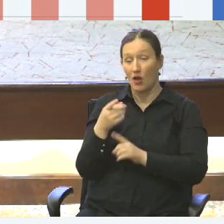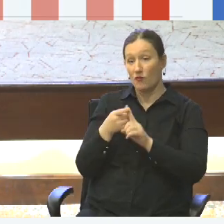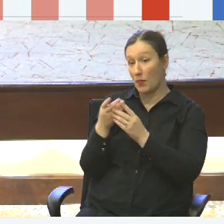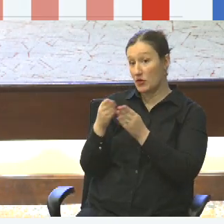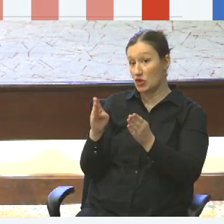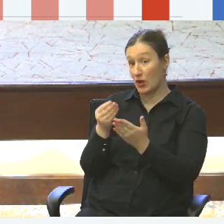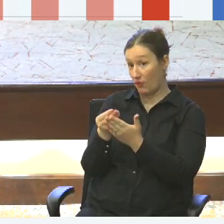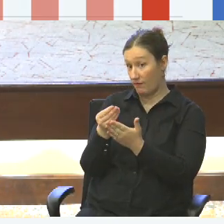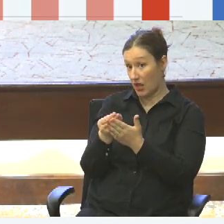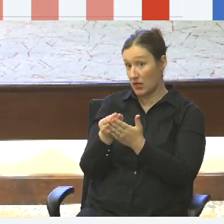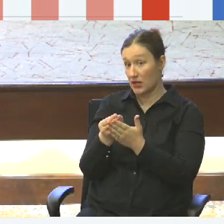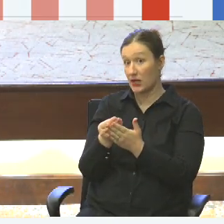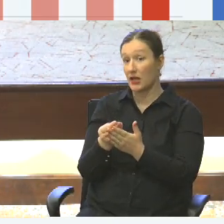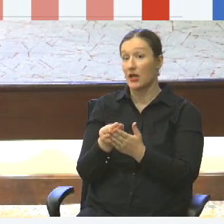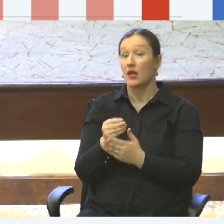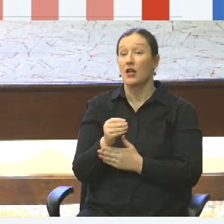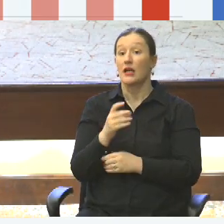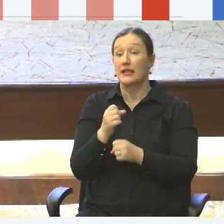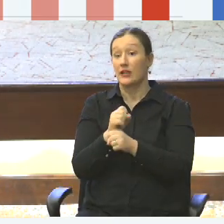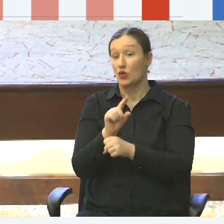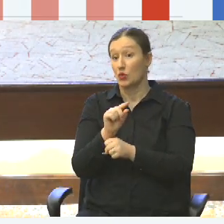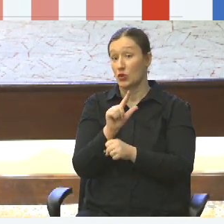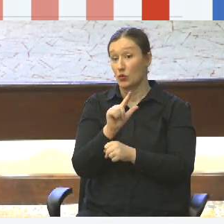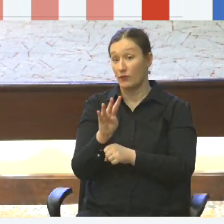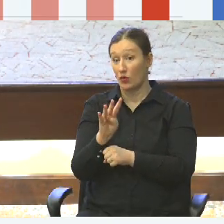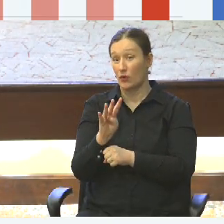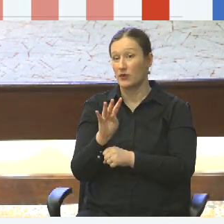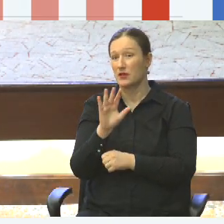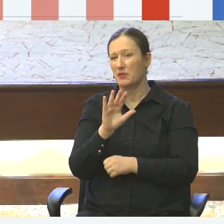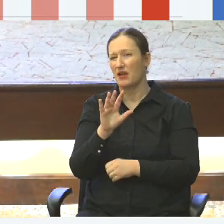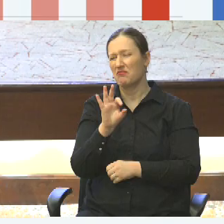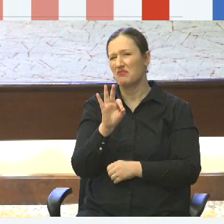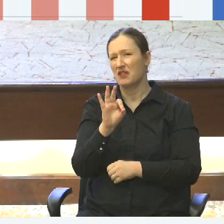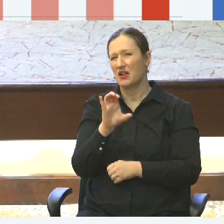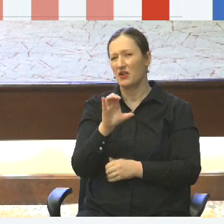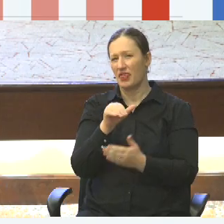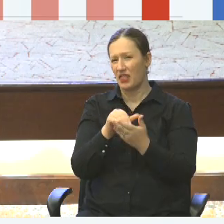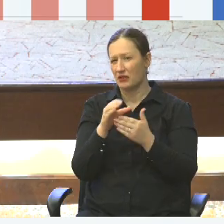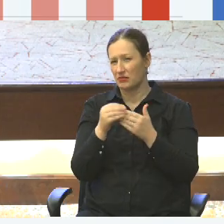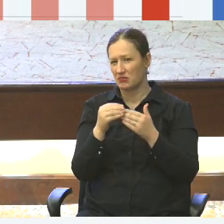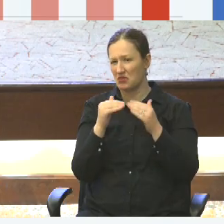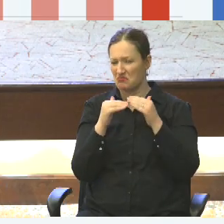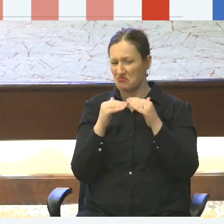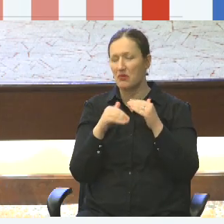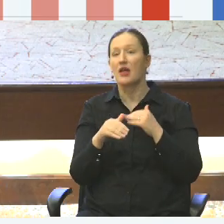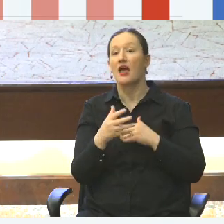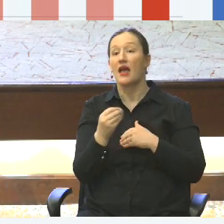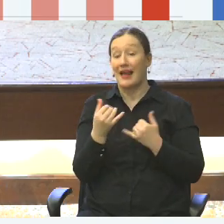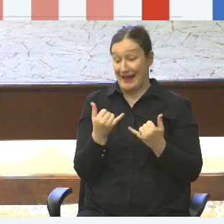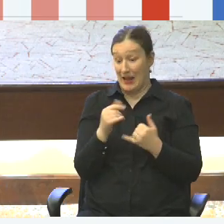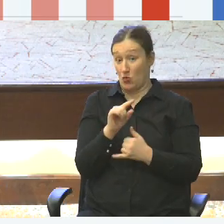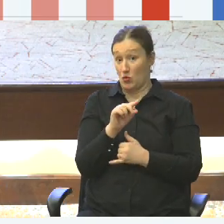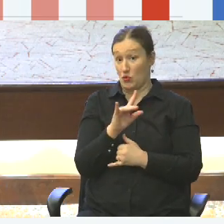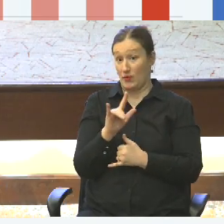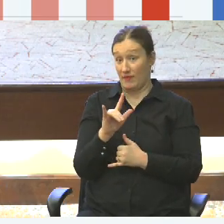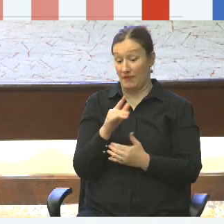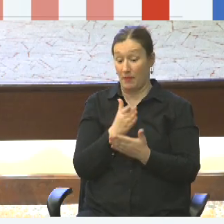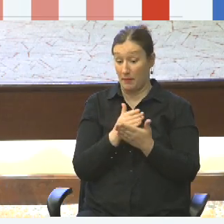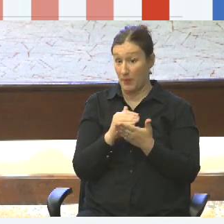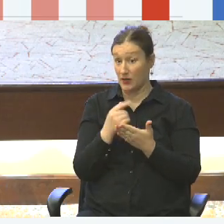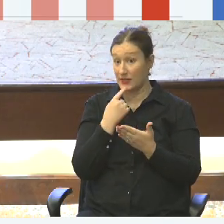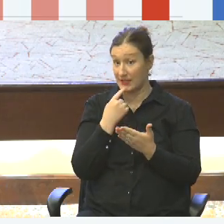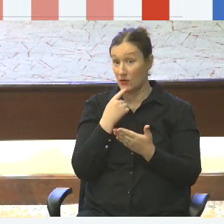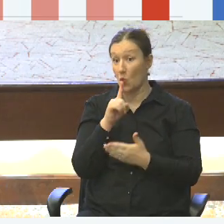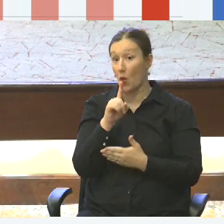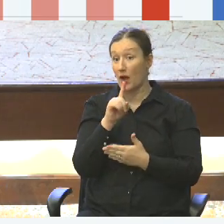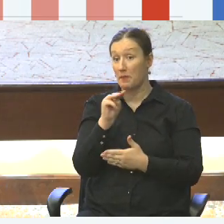in 2020, in fiscal year 24, was a little over $900,000. And in 2025, the current fiscal year is budgeted at a little over